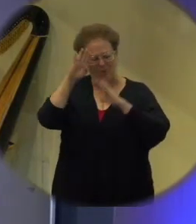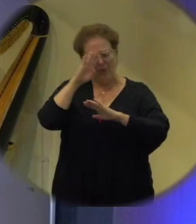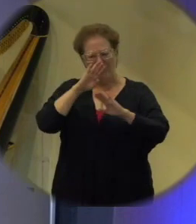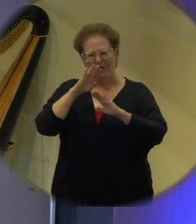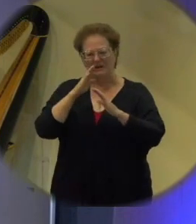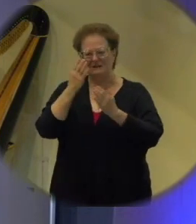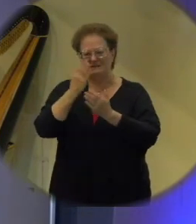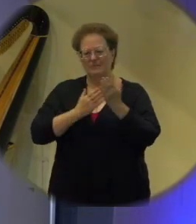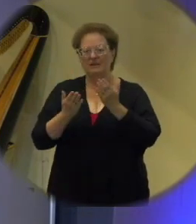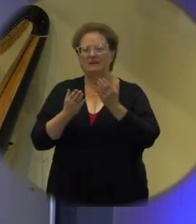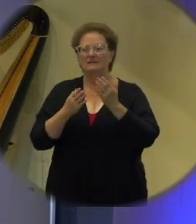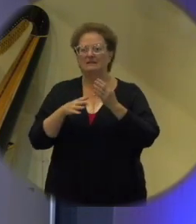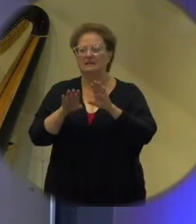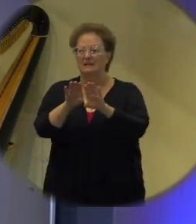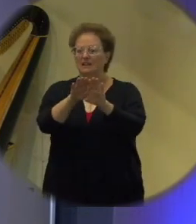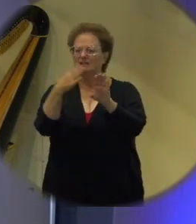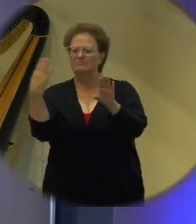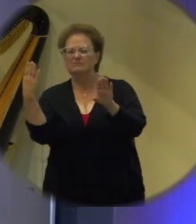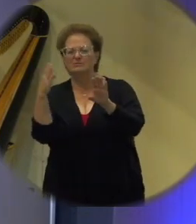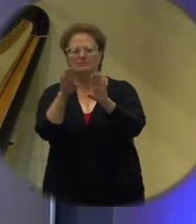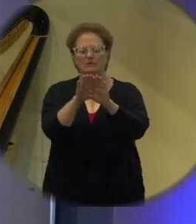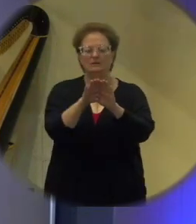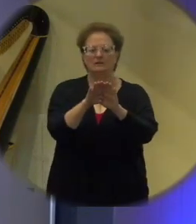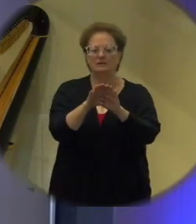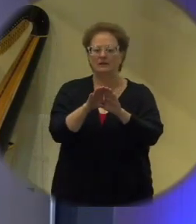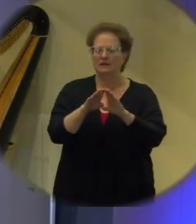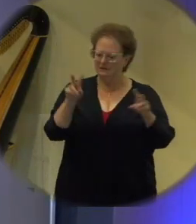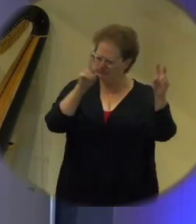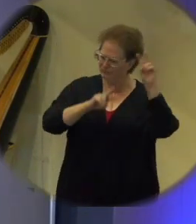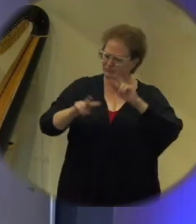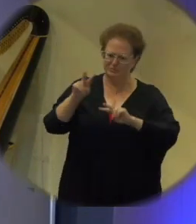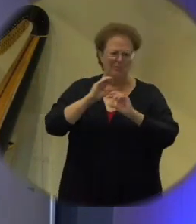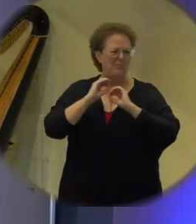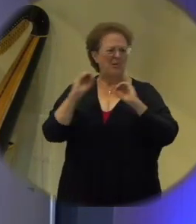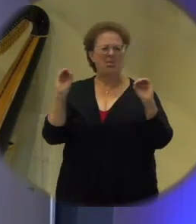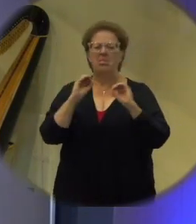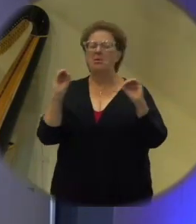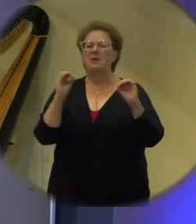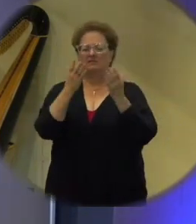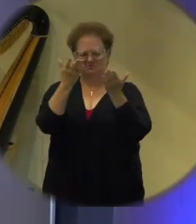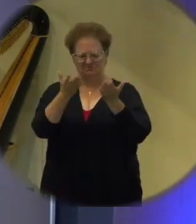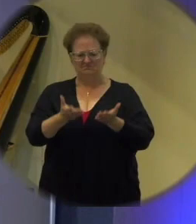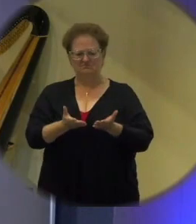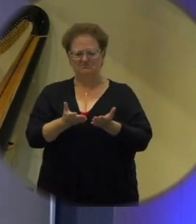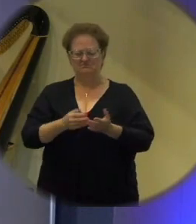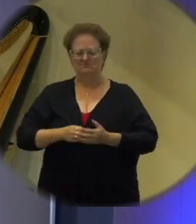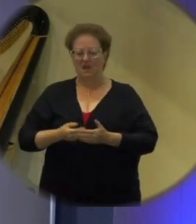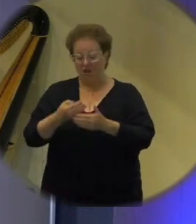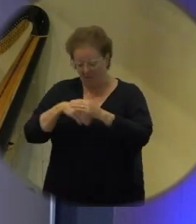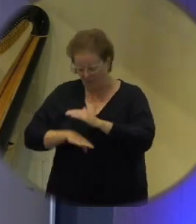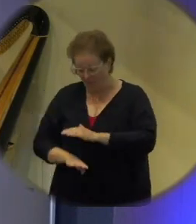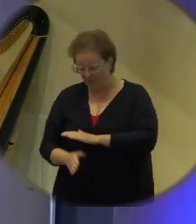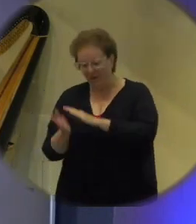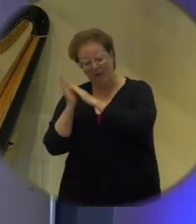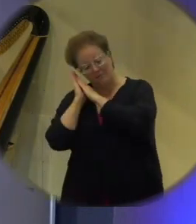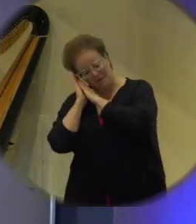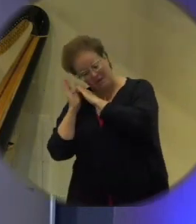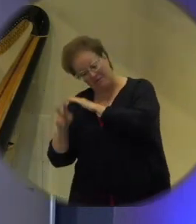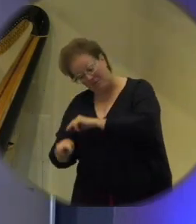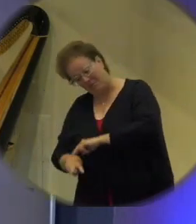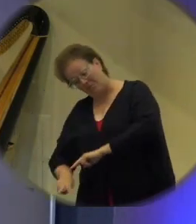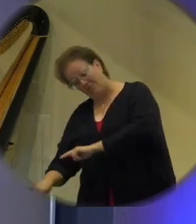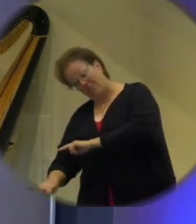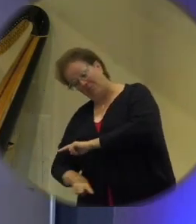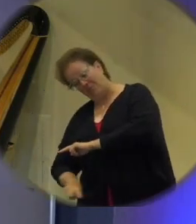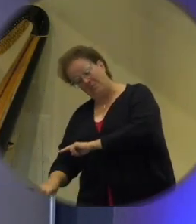He went over and checked it out. Son, look, there's nothing in the closet. He even checked under the bed. He got down on his